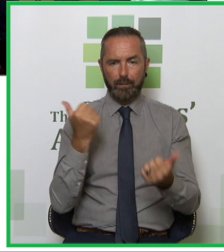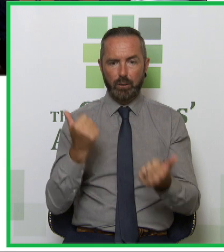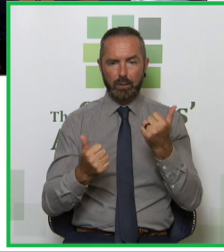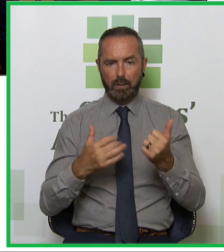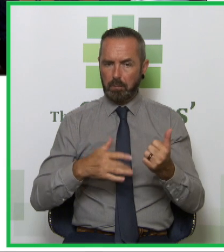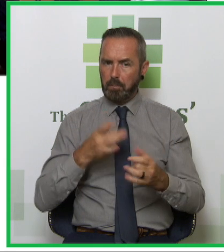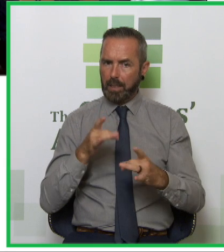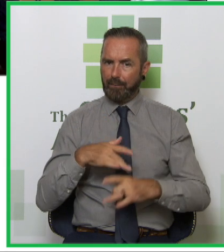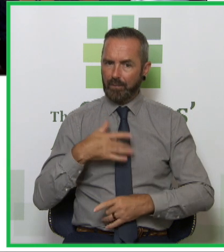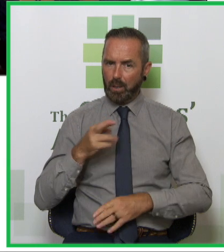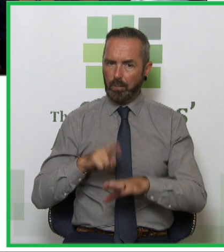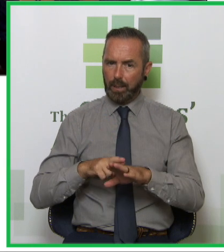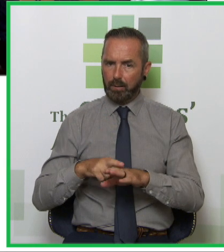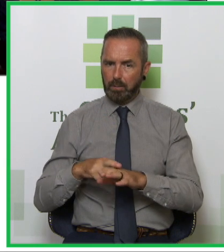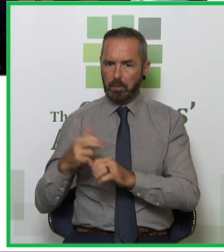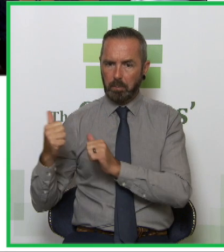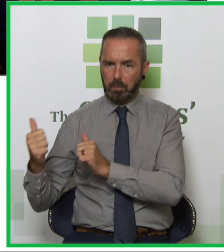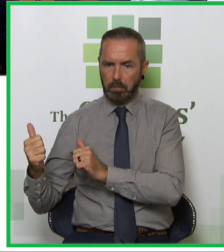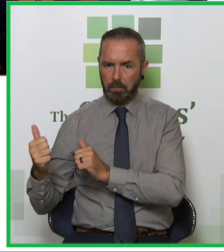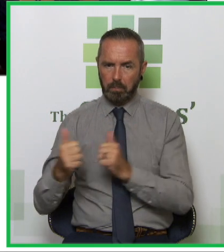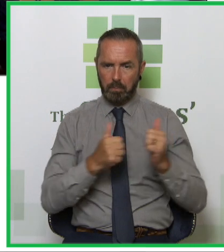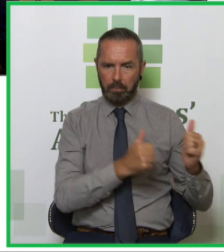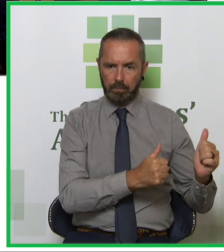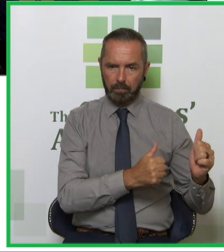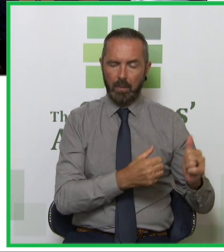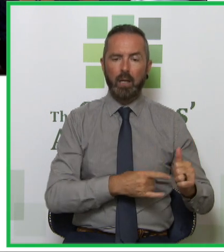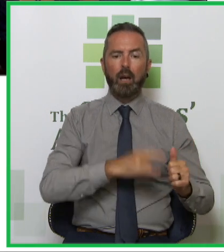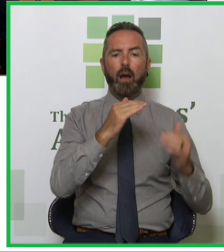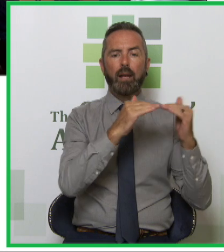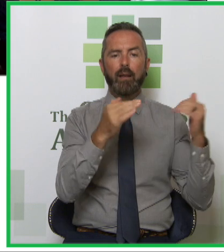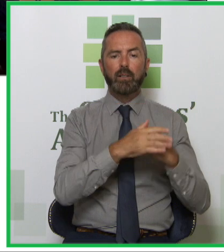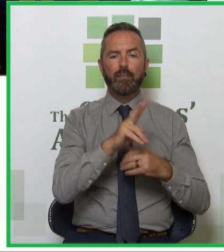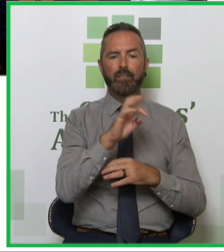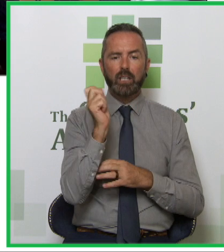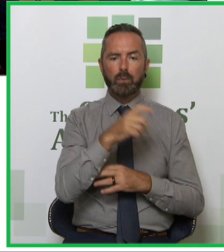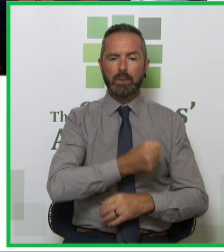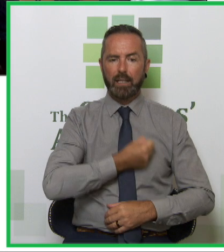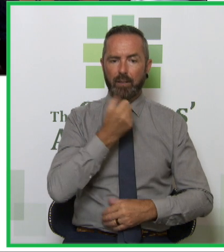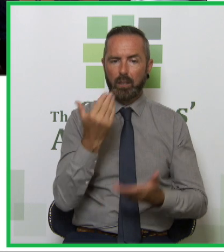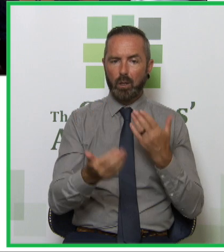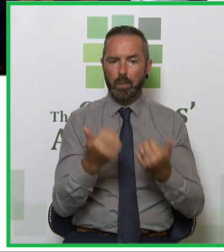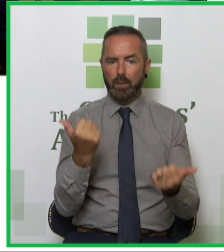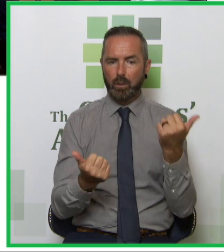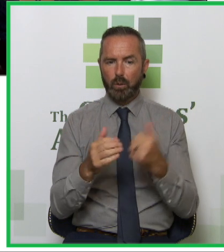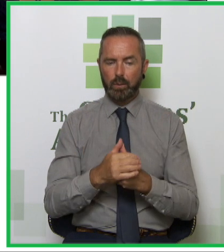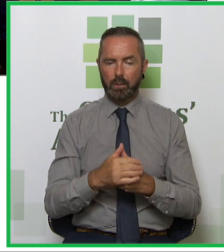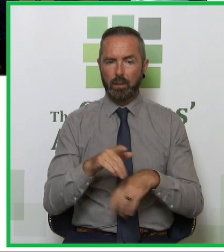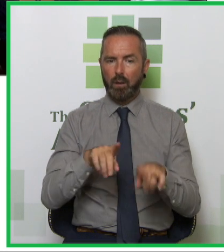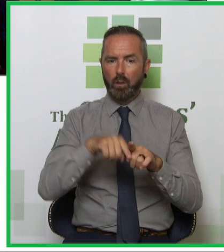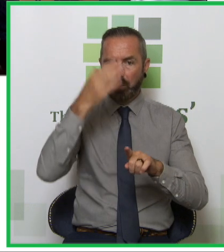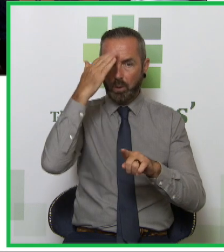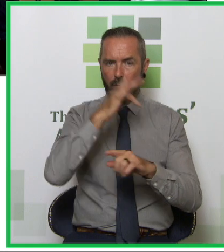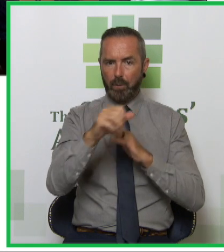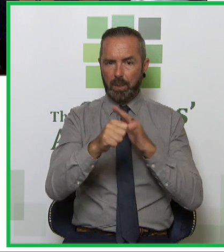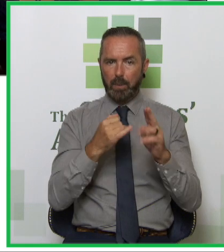crime. It has very high levels of victim satisfaction compared to the court process. What we also know from the research on victims' experiences